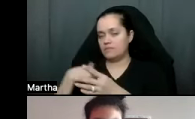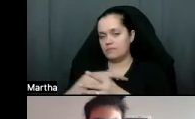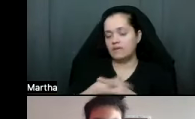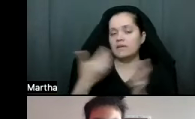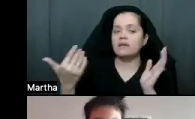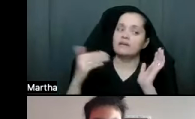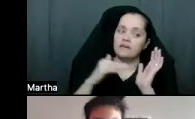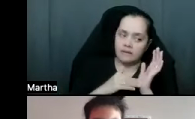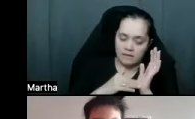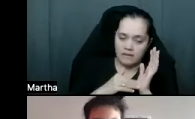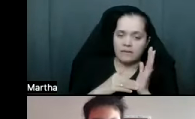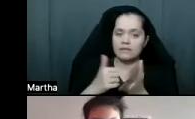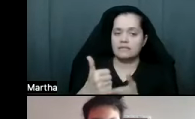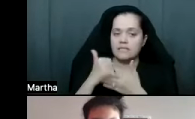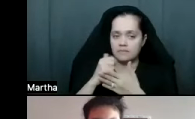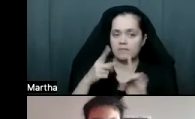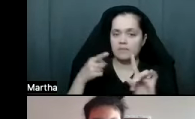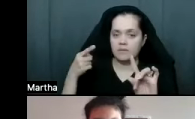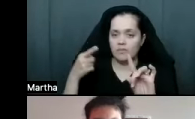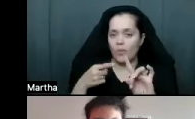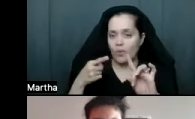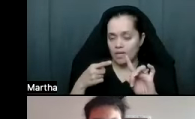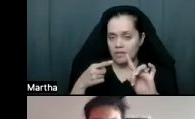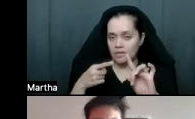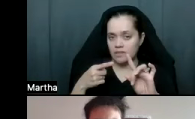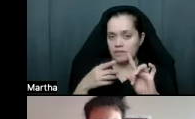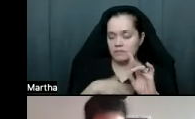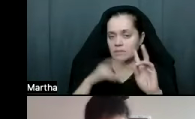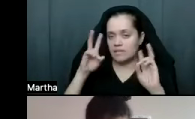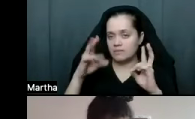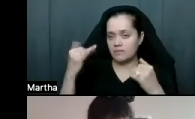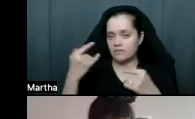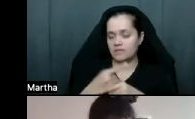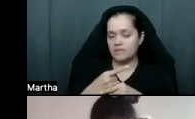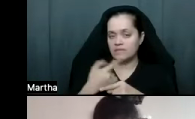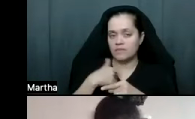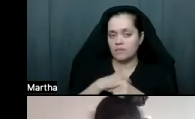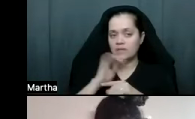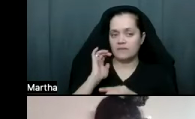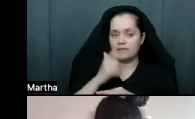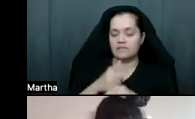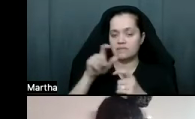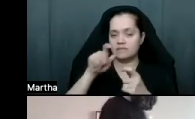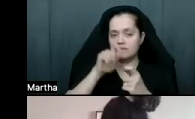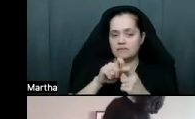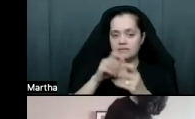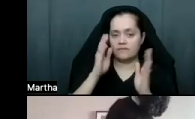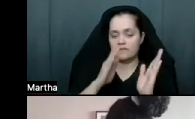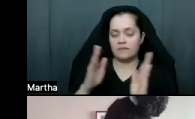again, that is helping me point to my topic for today, that we have a set of distinctive urban